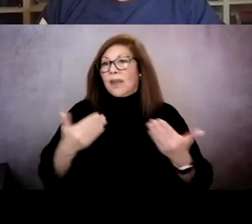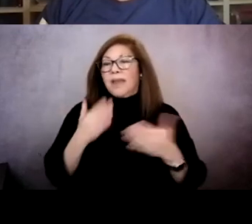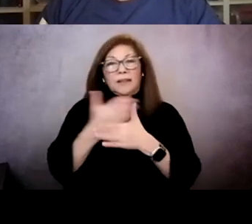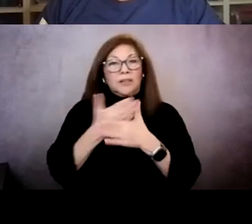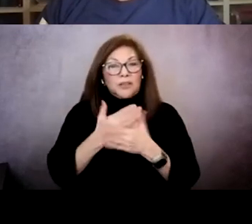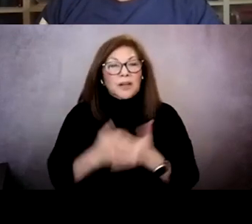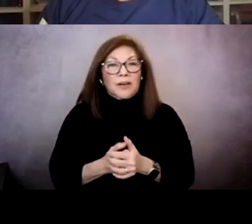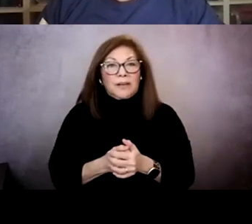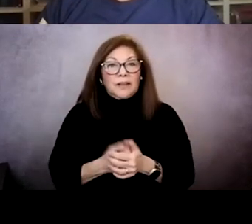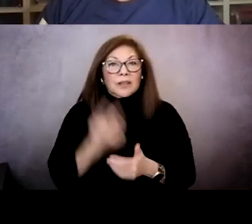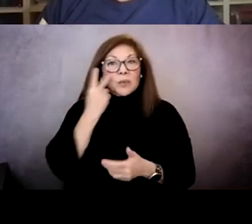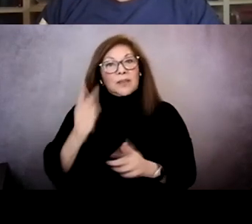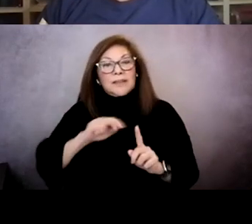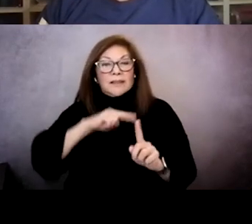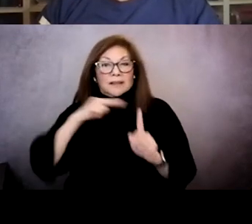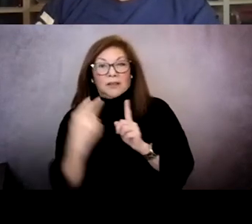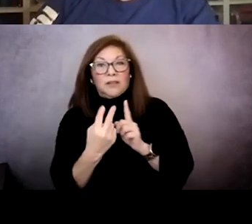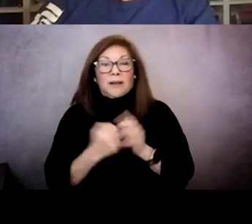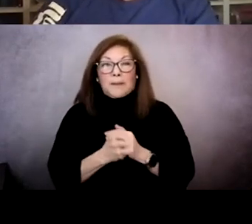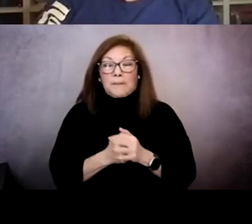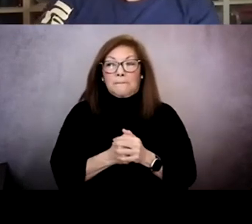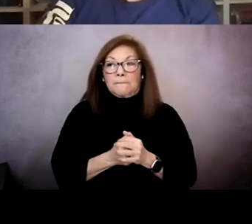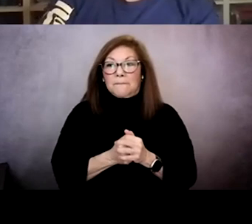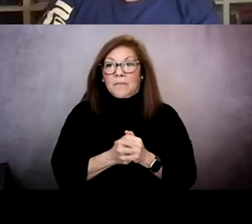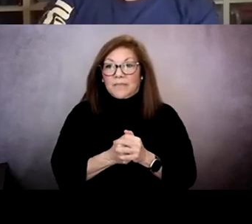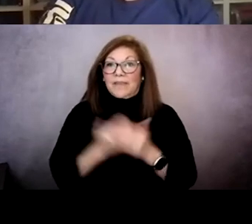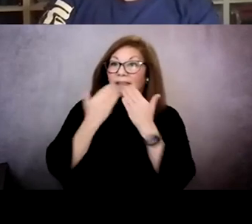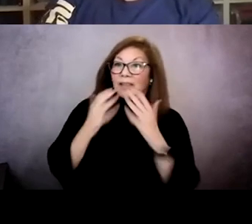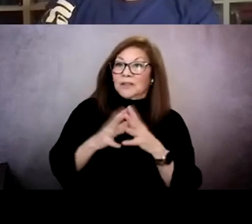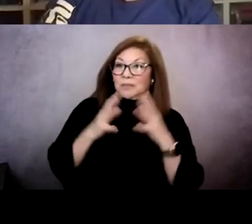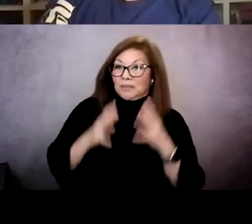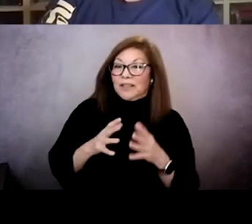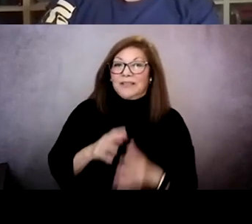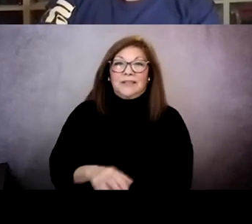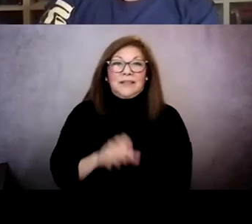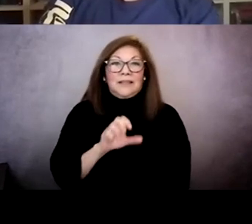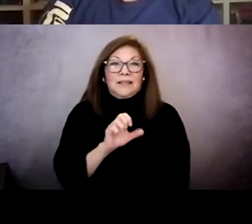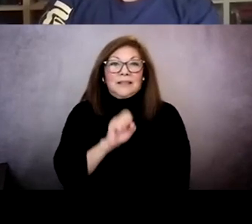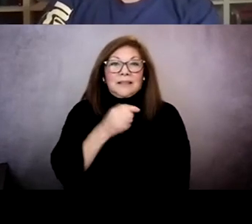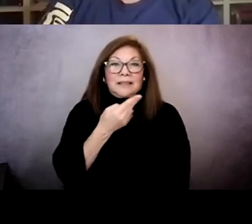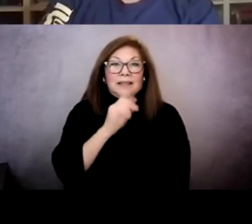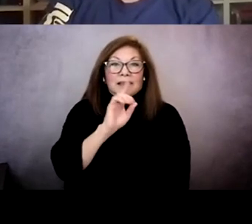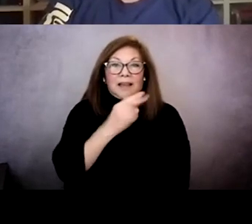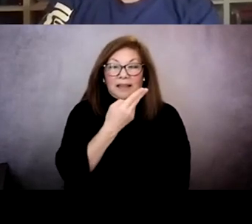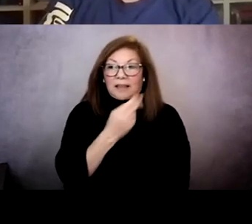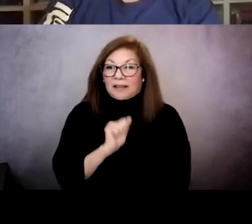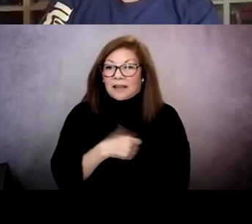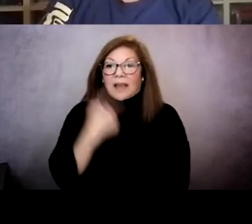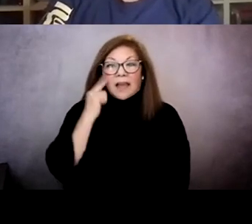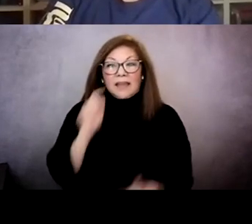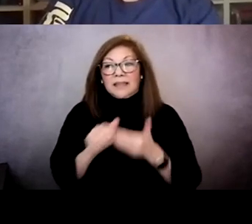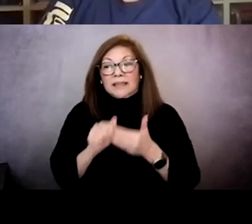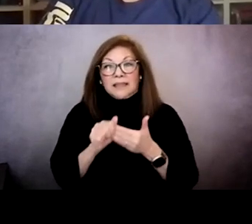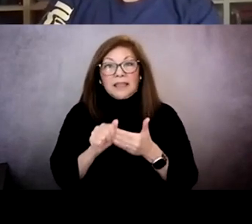we can see that other side. Thank you so much for that, Snigdha. I actually feel like this leads us